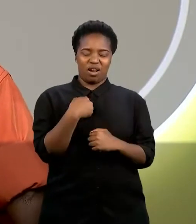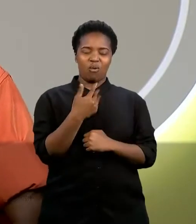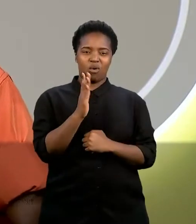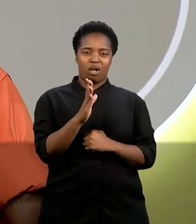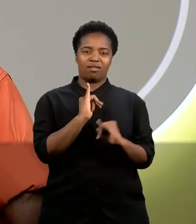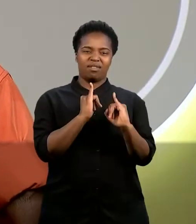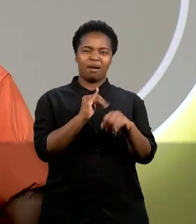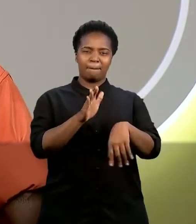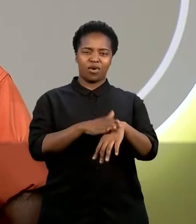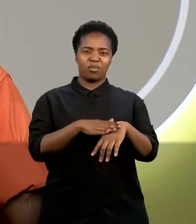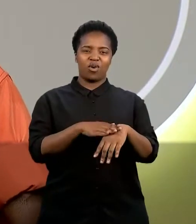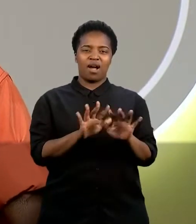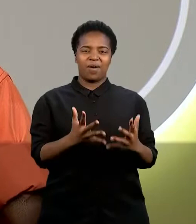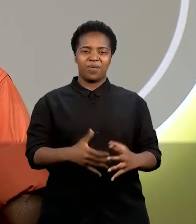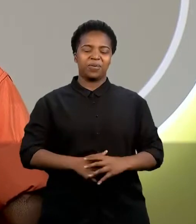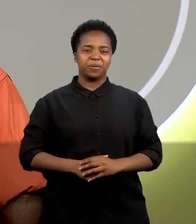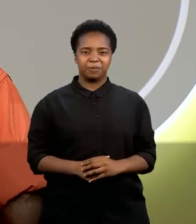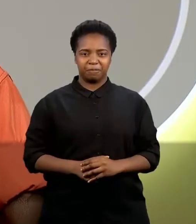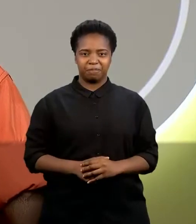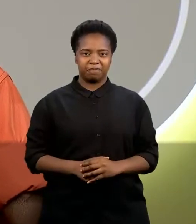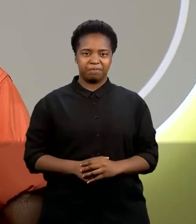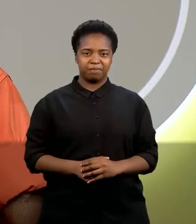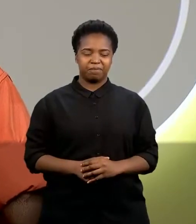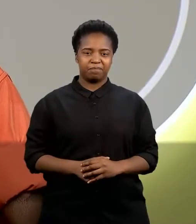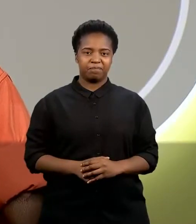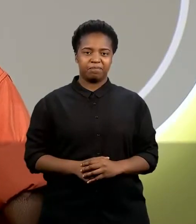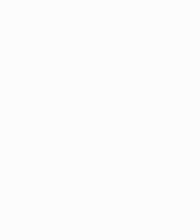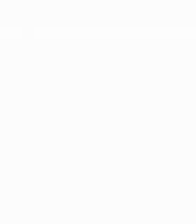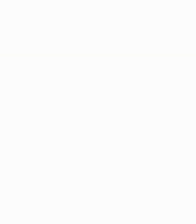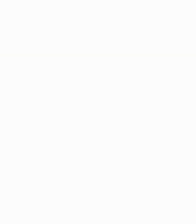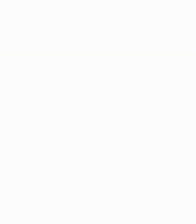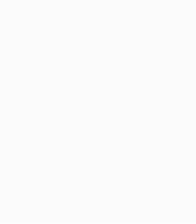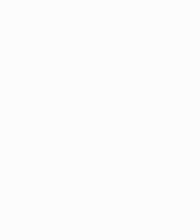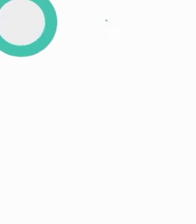tshehetsa kgolo industry-ing ya tlhahiso ya Afrika Borwa.